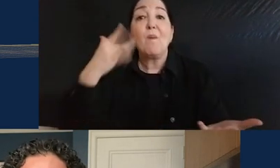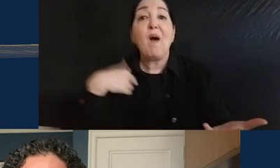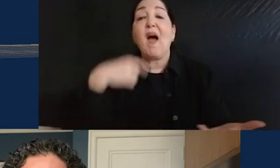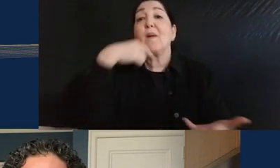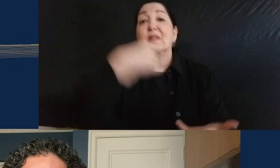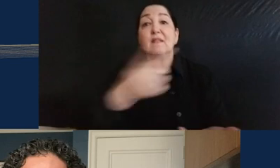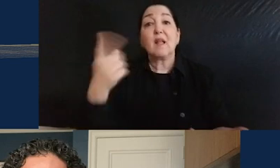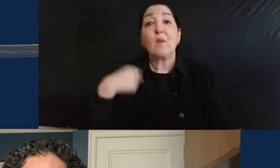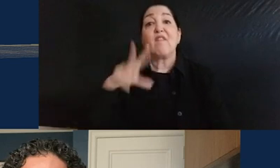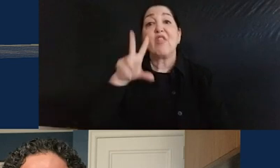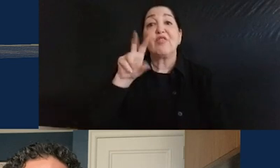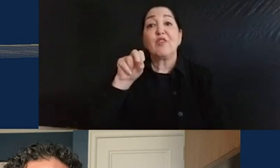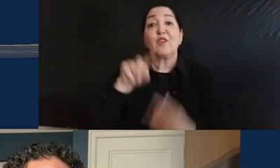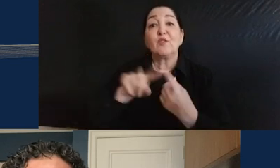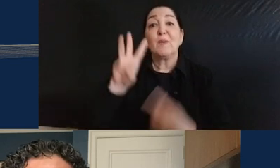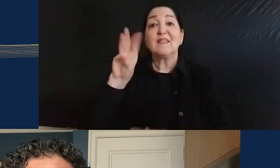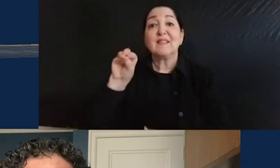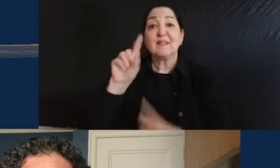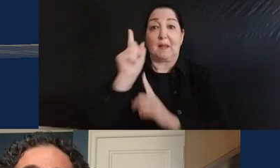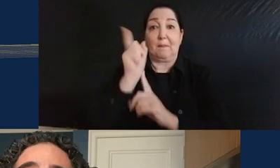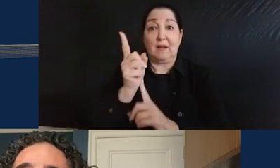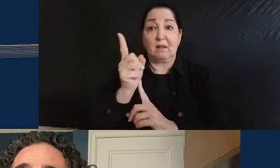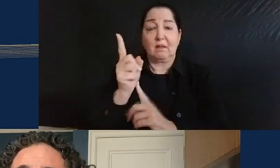minutes. Oh, seconds?